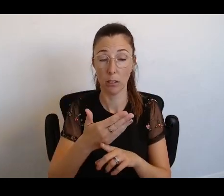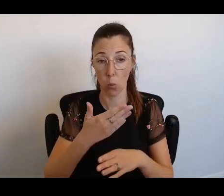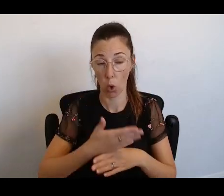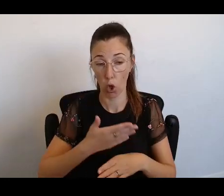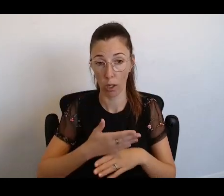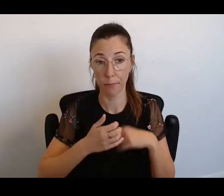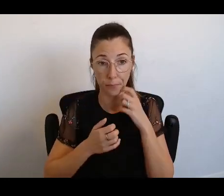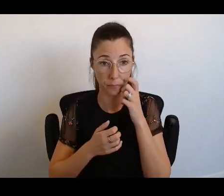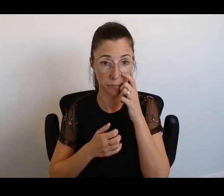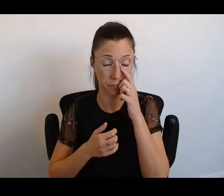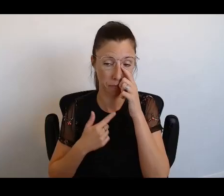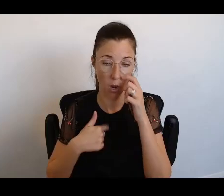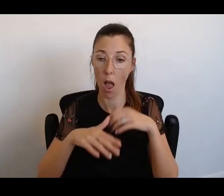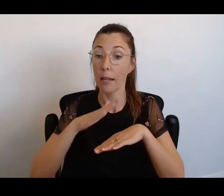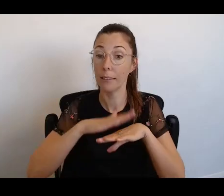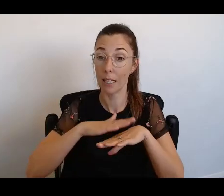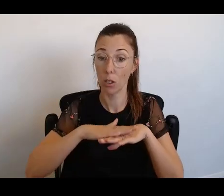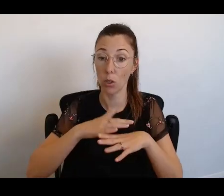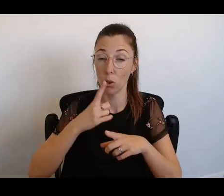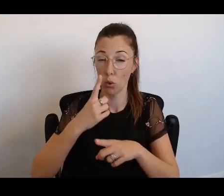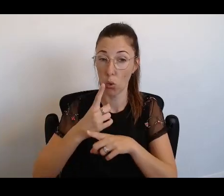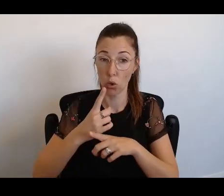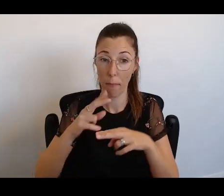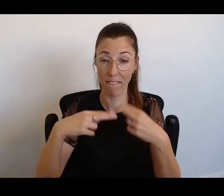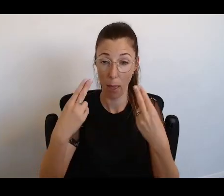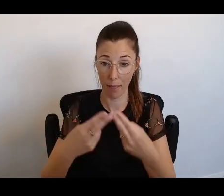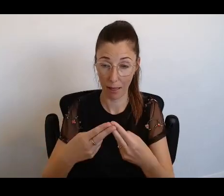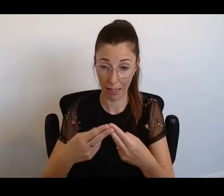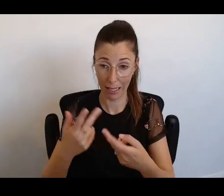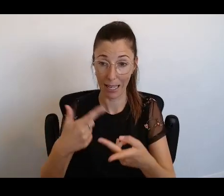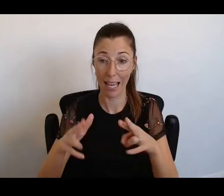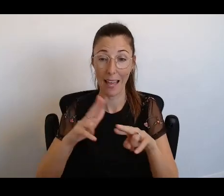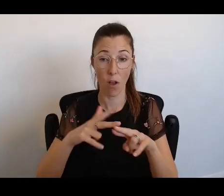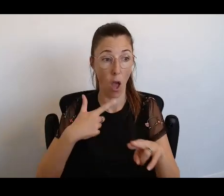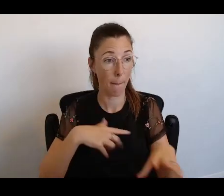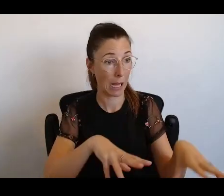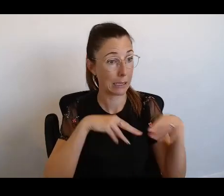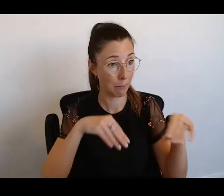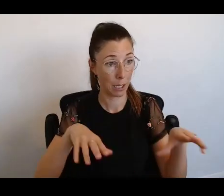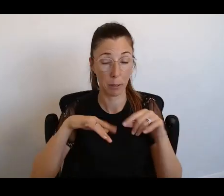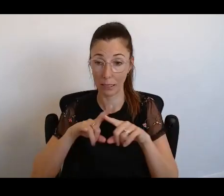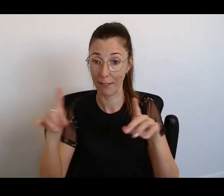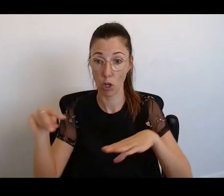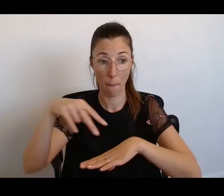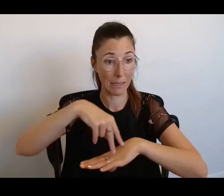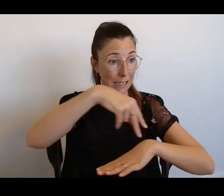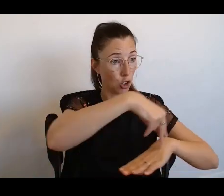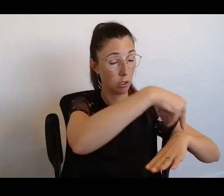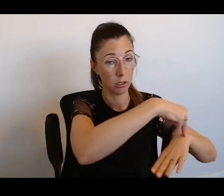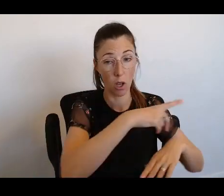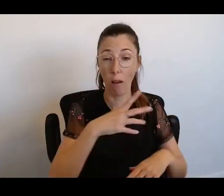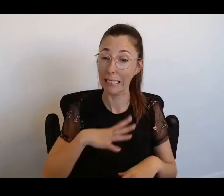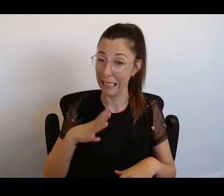I sat down and spoke to the family. If I'm going to be doing these positions, I'm going to really need a lot of